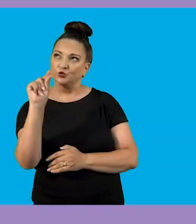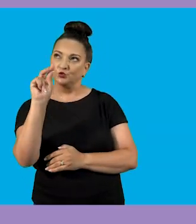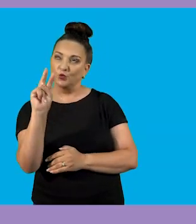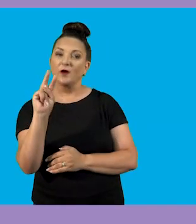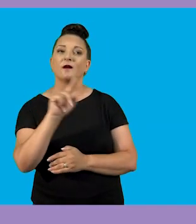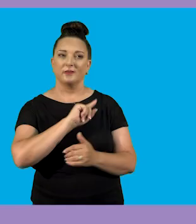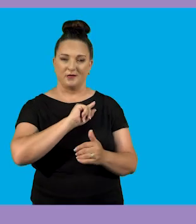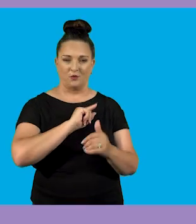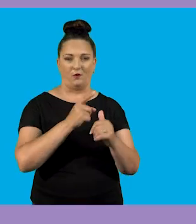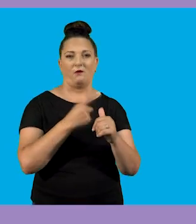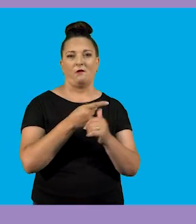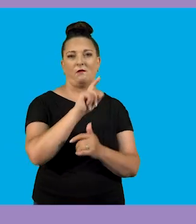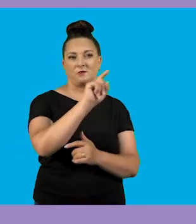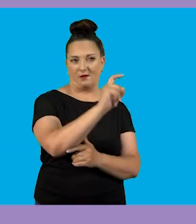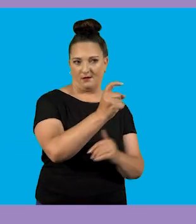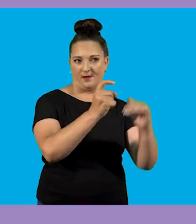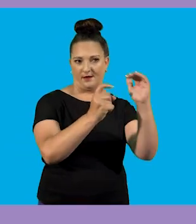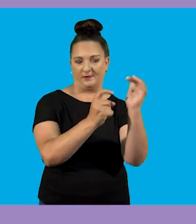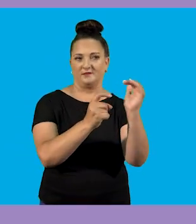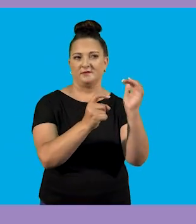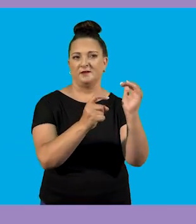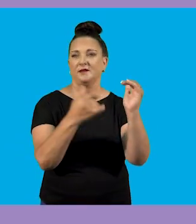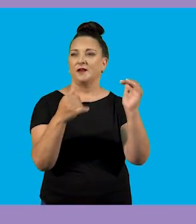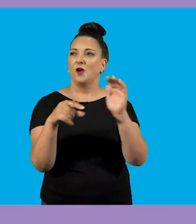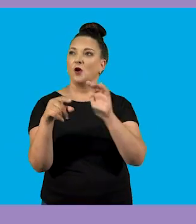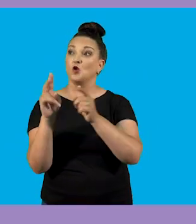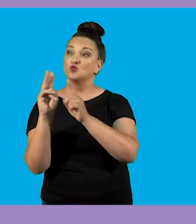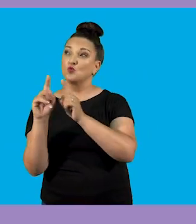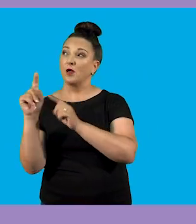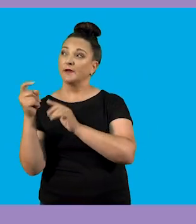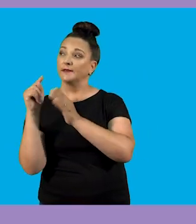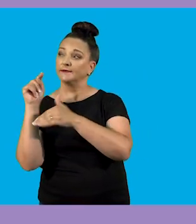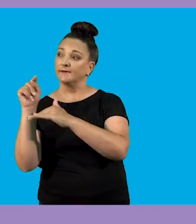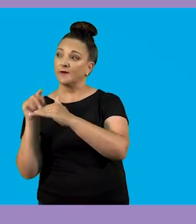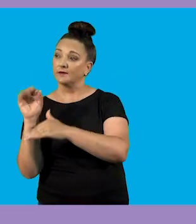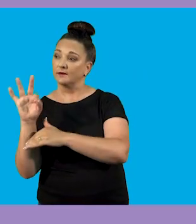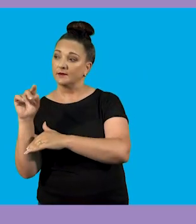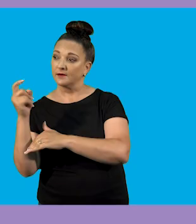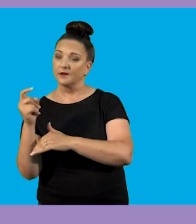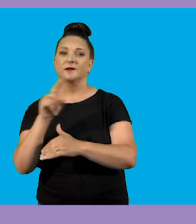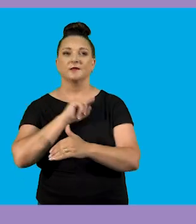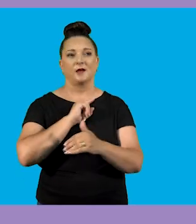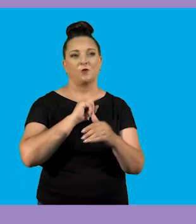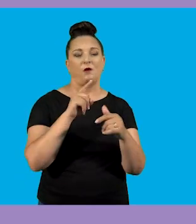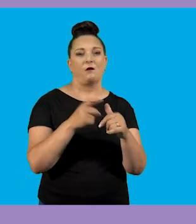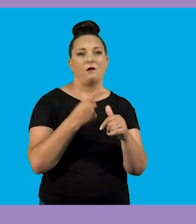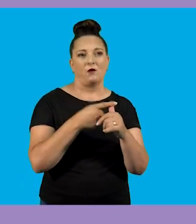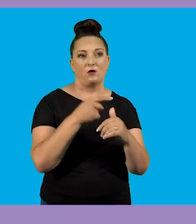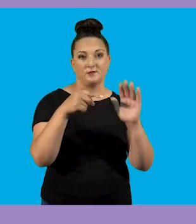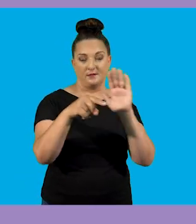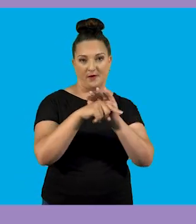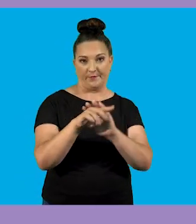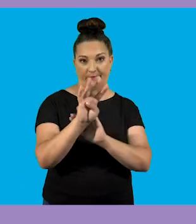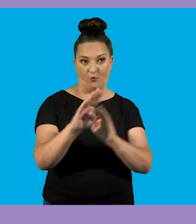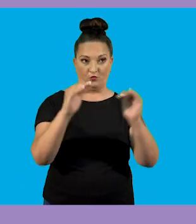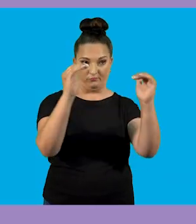leave us with just x. We are subtracting there. Then we are going to say 12x divided by 3x. That is going to leave us with